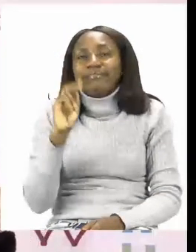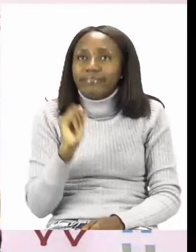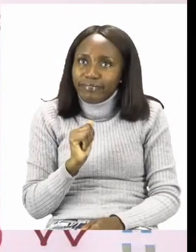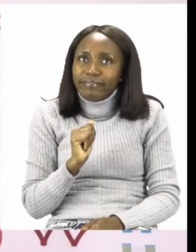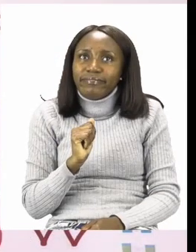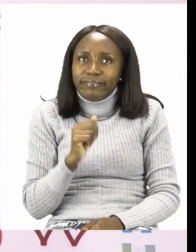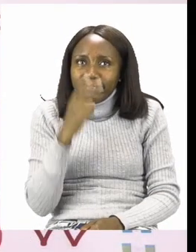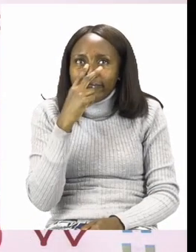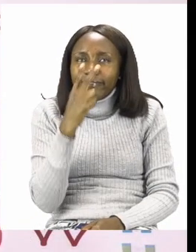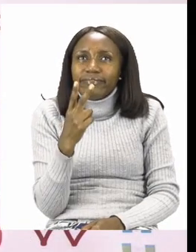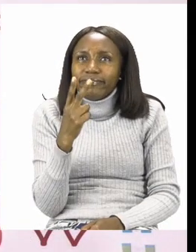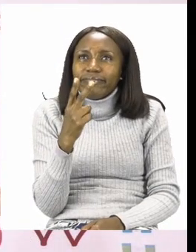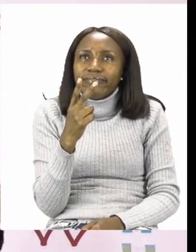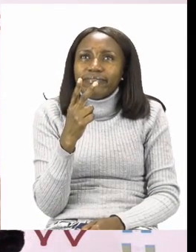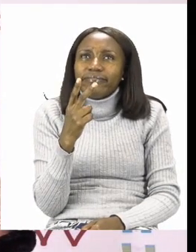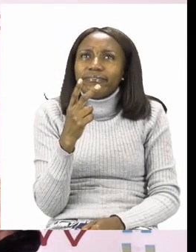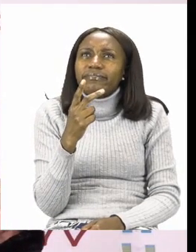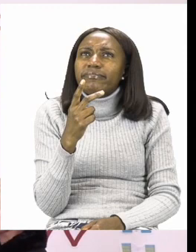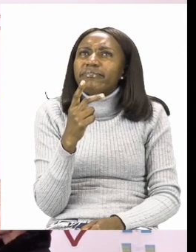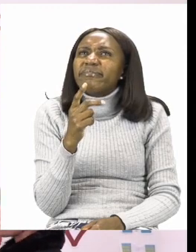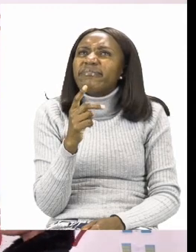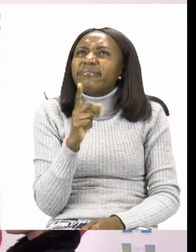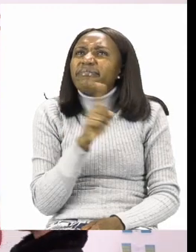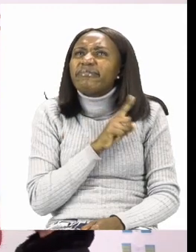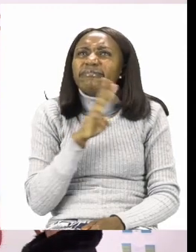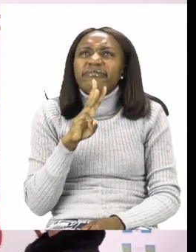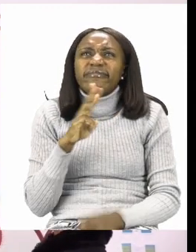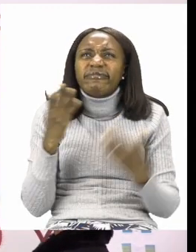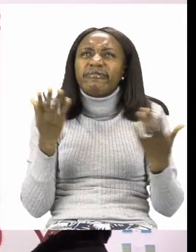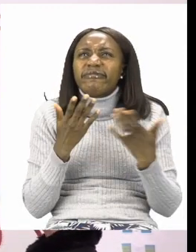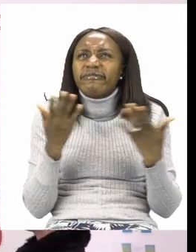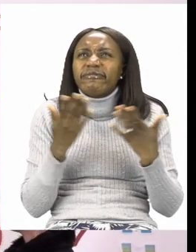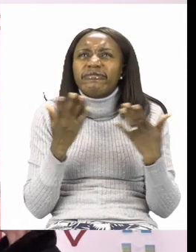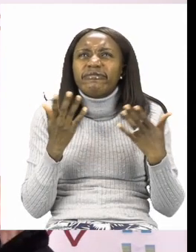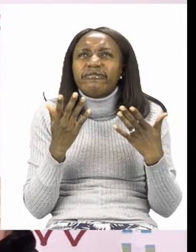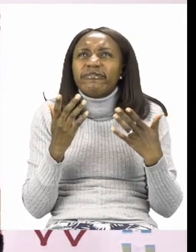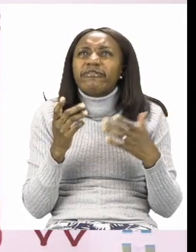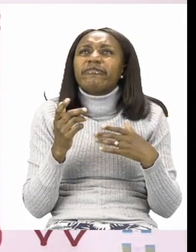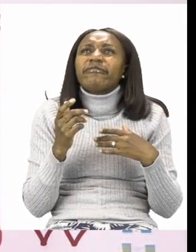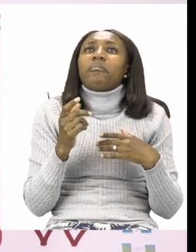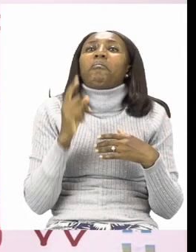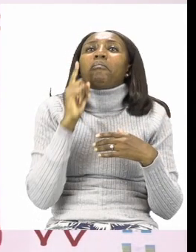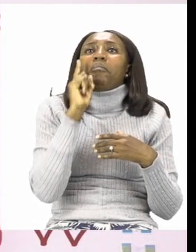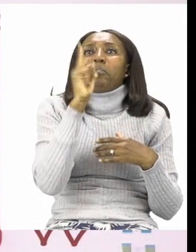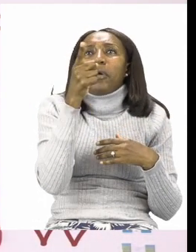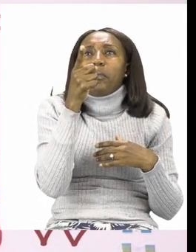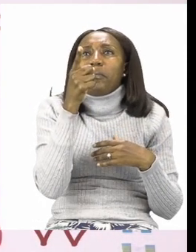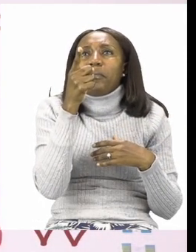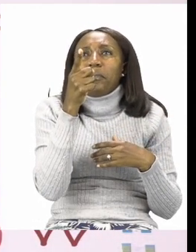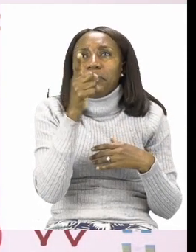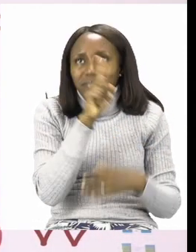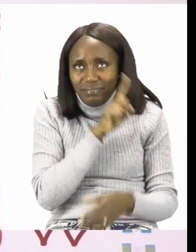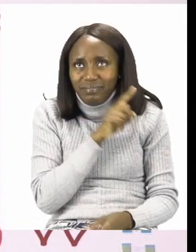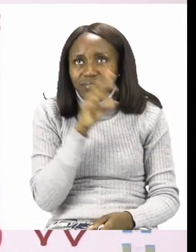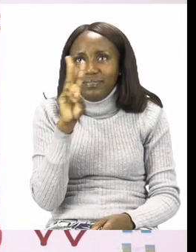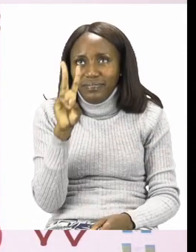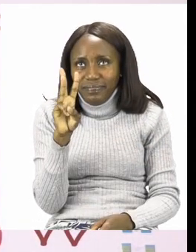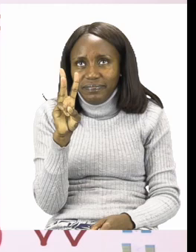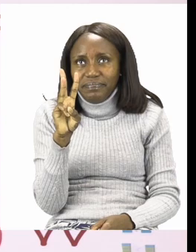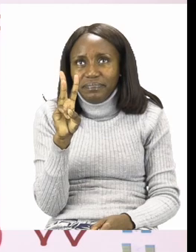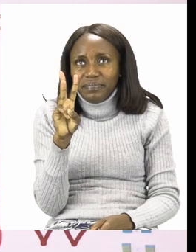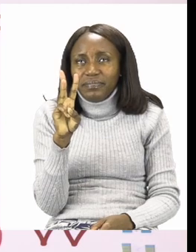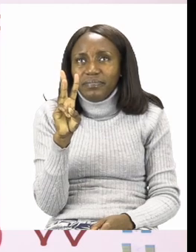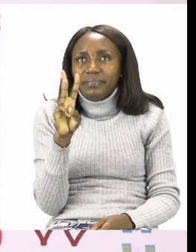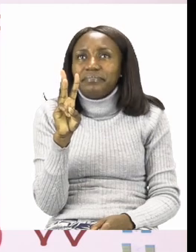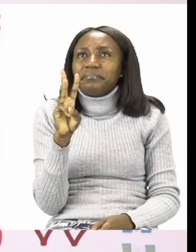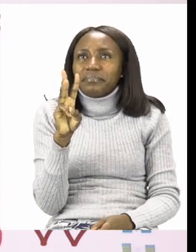on the board, let's quickly find our number 13. There we go. So up